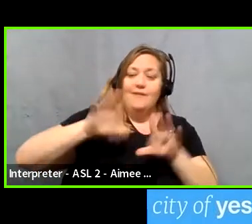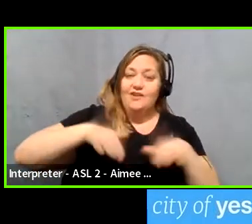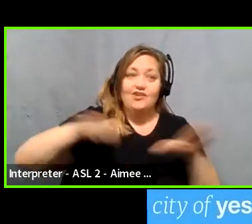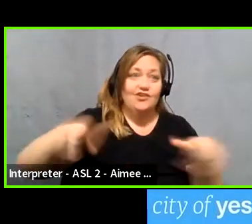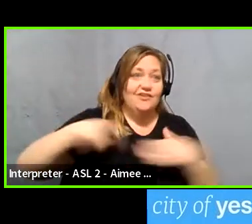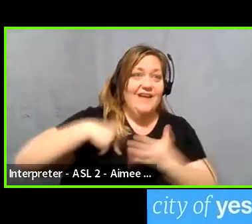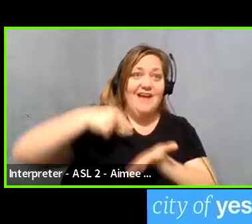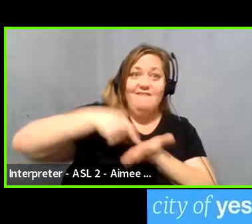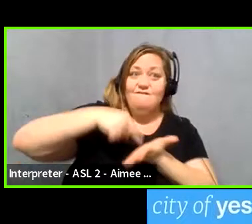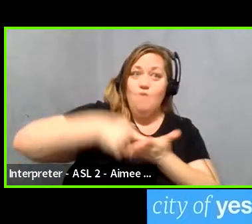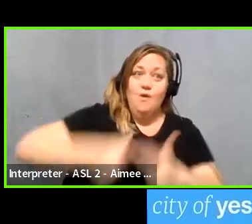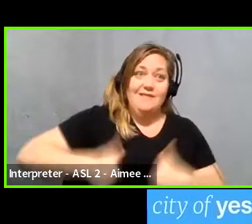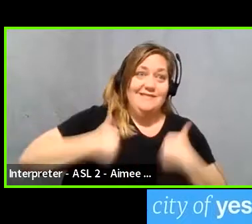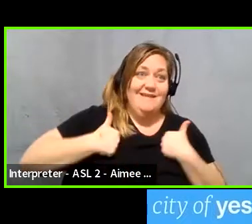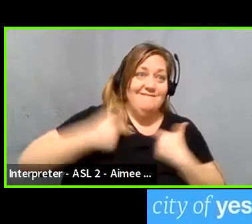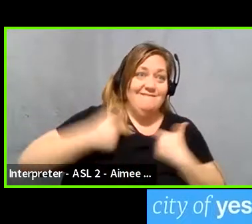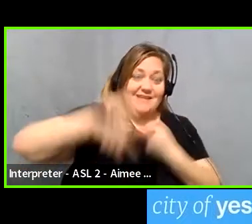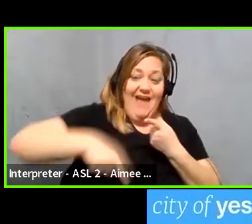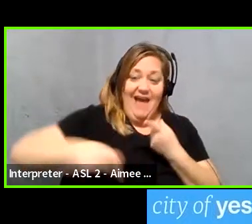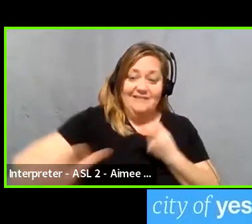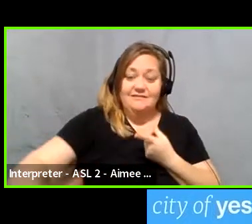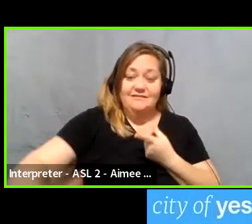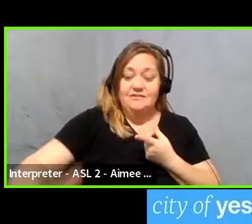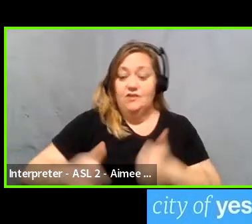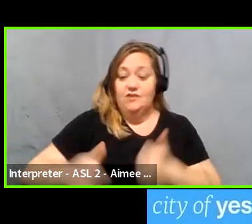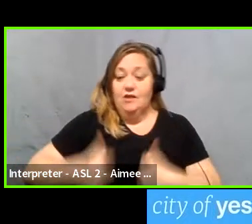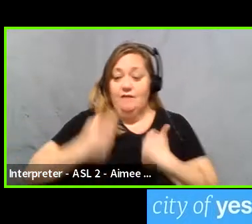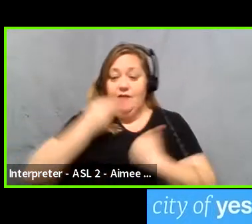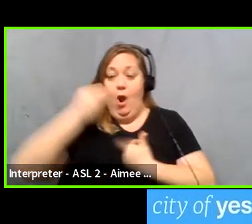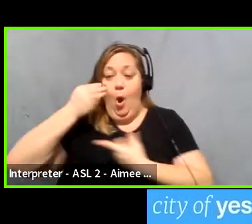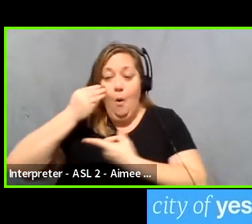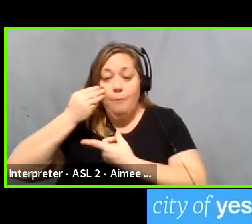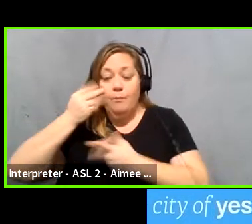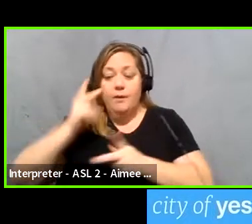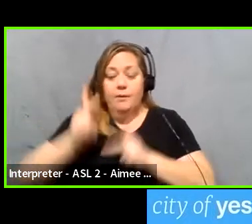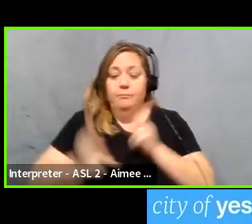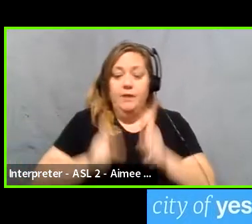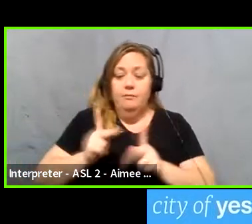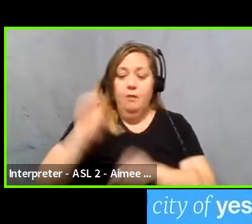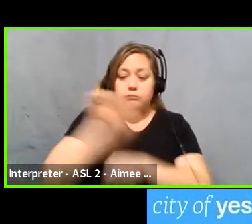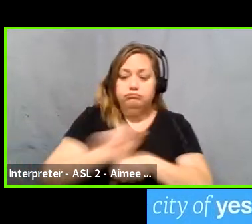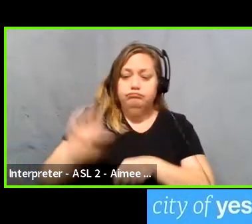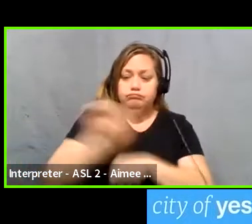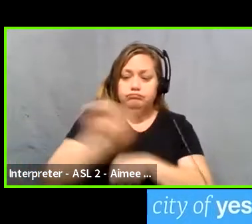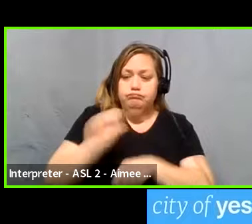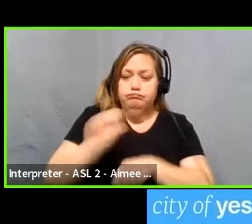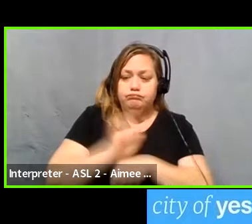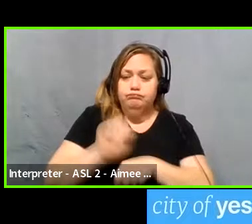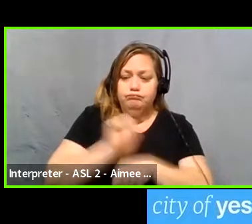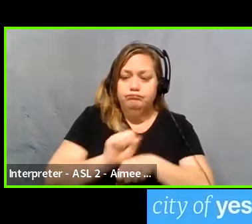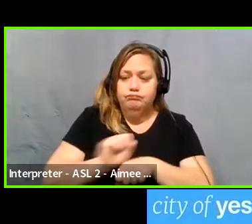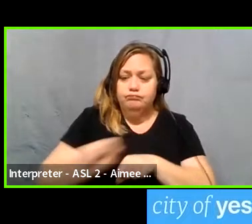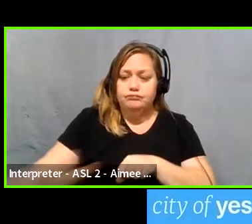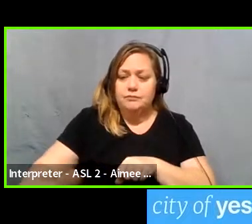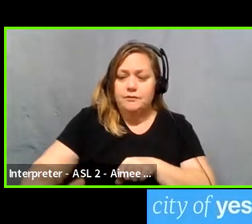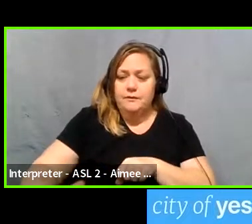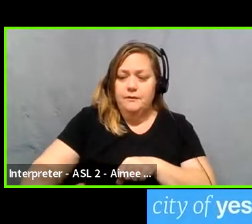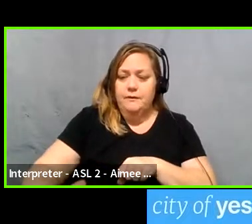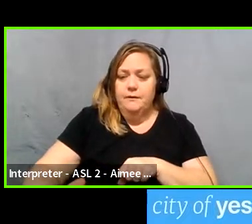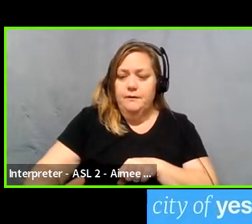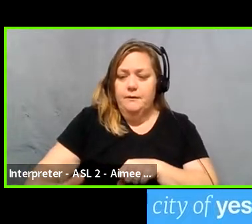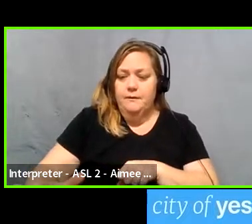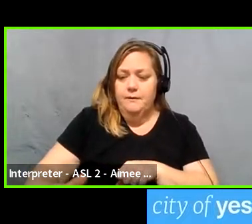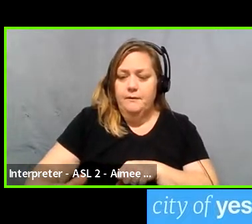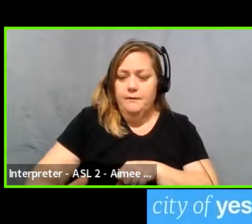afford a place to live in New York City. They're still living at home. People are working, you know, every day and they're facing homelessness because of our crushing high